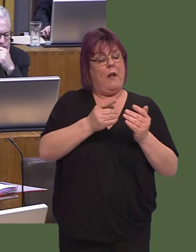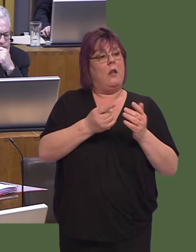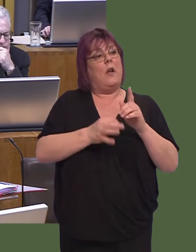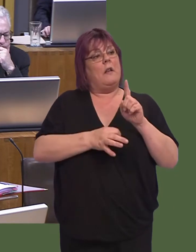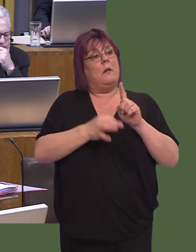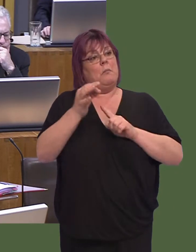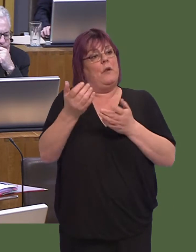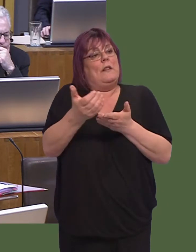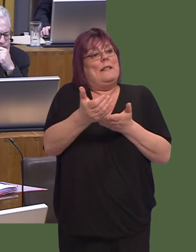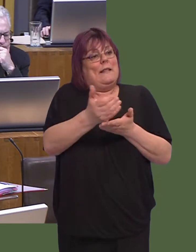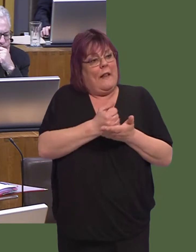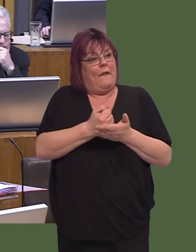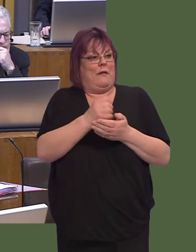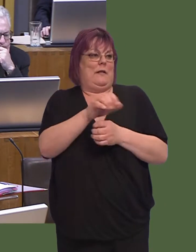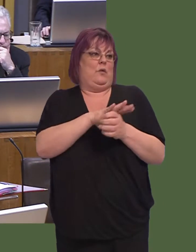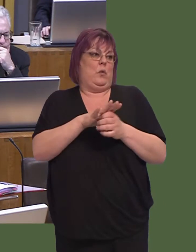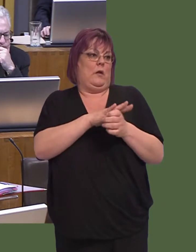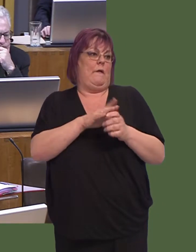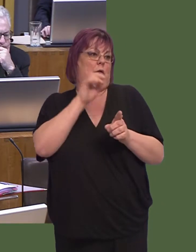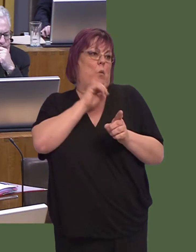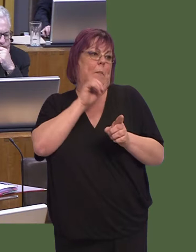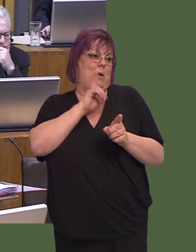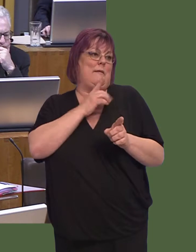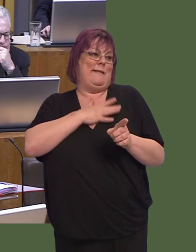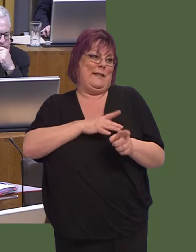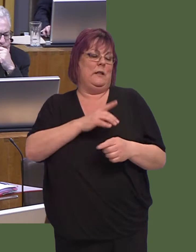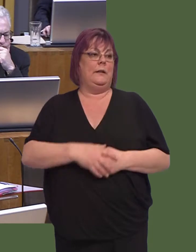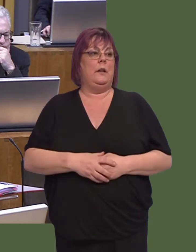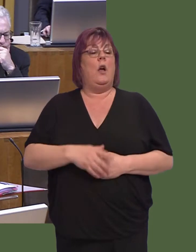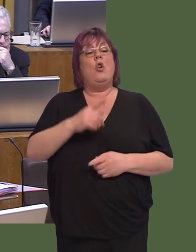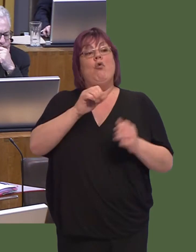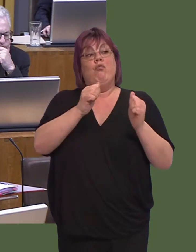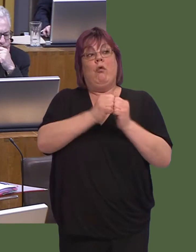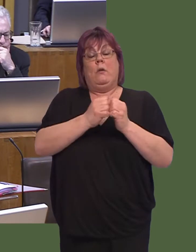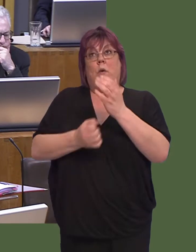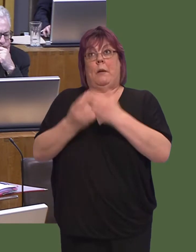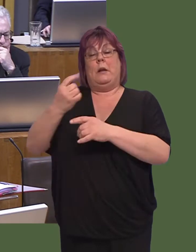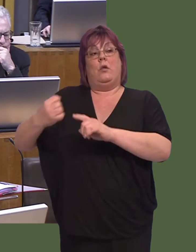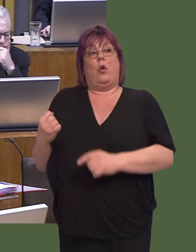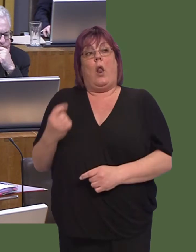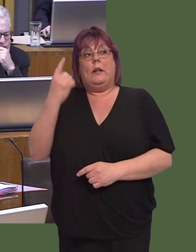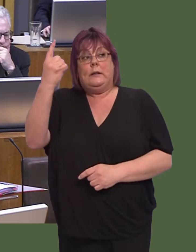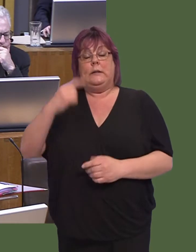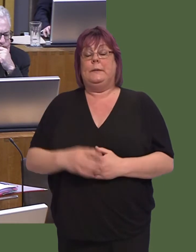and, of course, safer, improved outcomes for women before committing to any future plans. She is right to point to what is happening in Scotland.